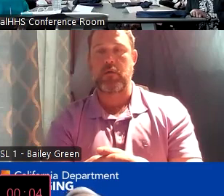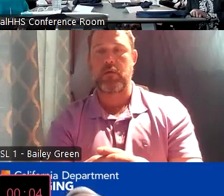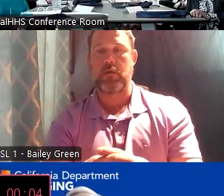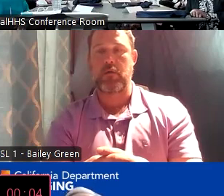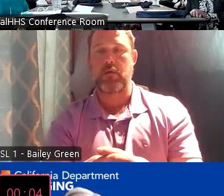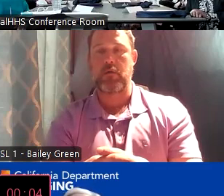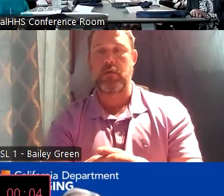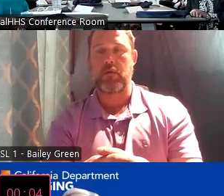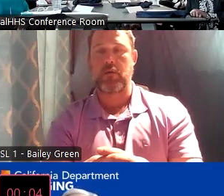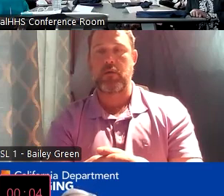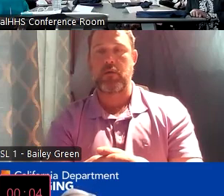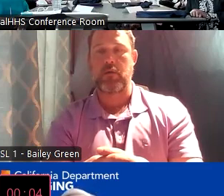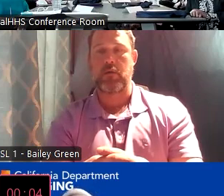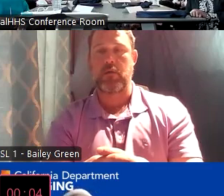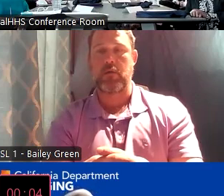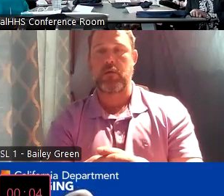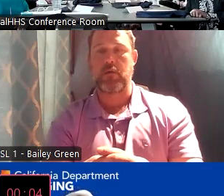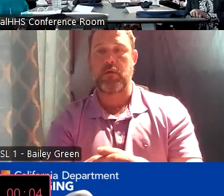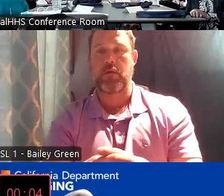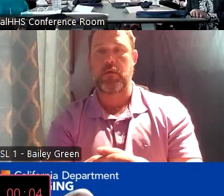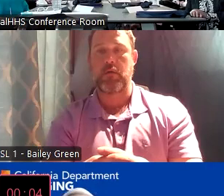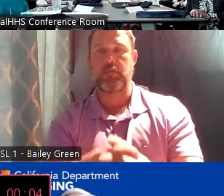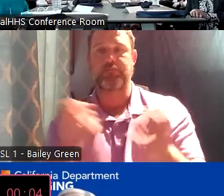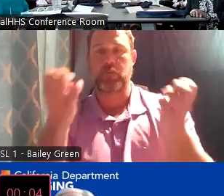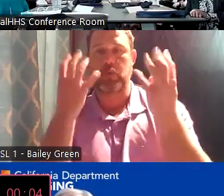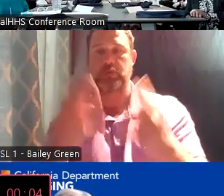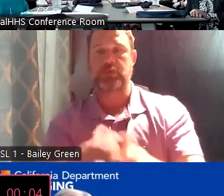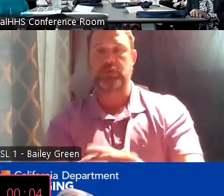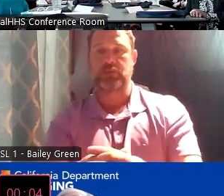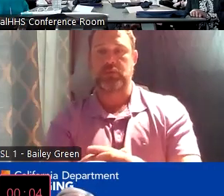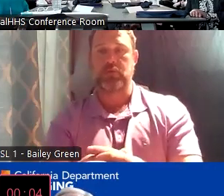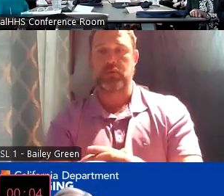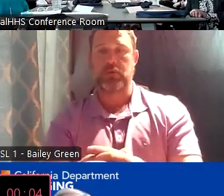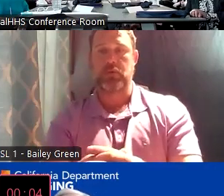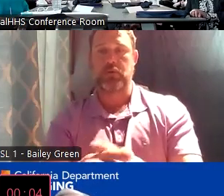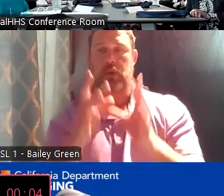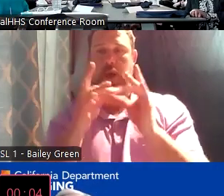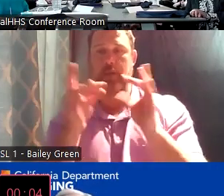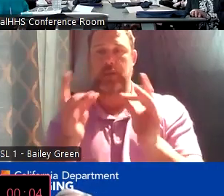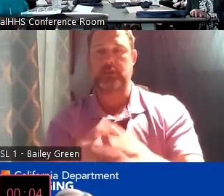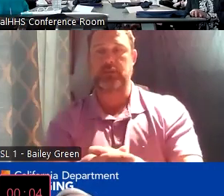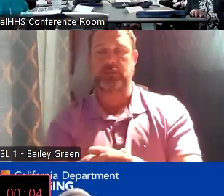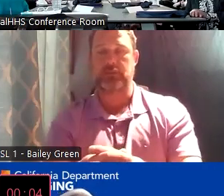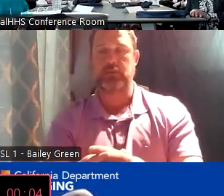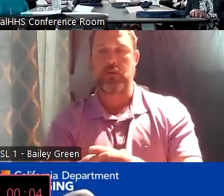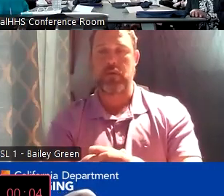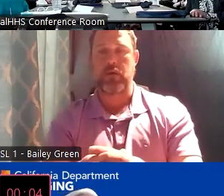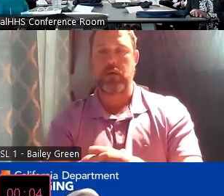All right. Any other questions, any other comments for public